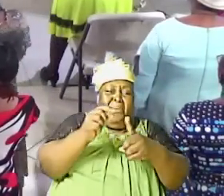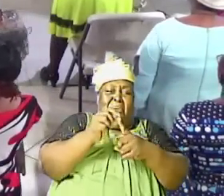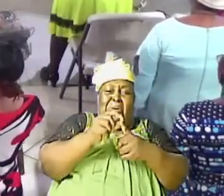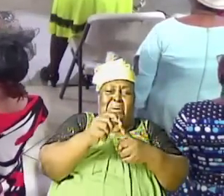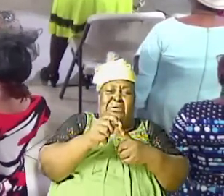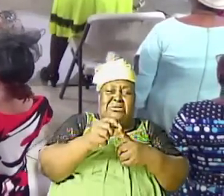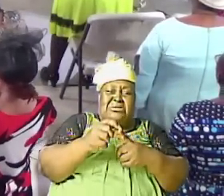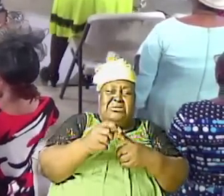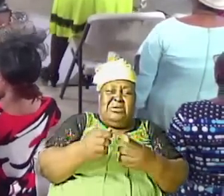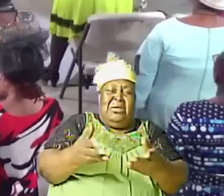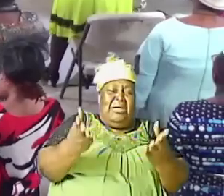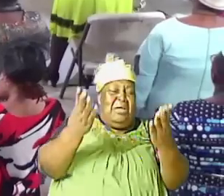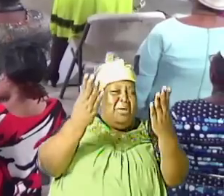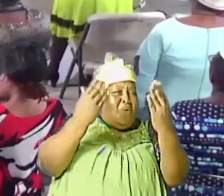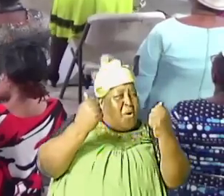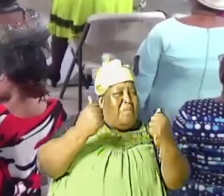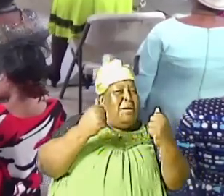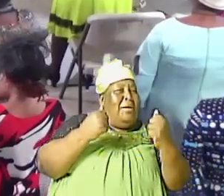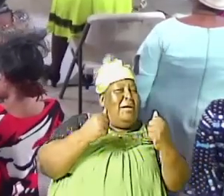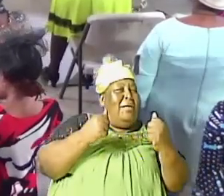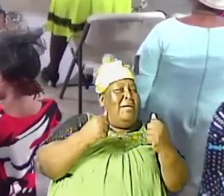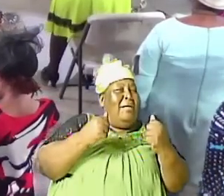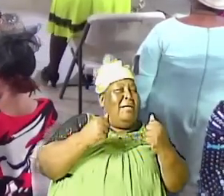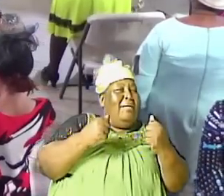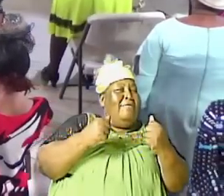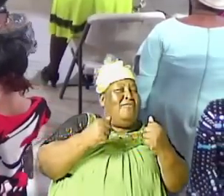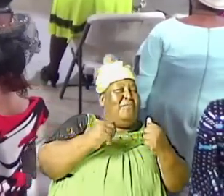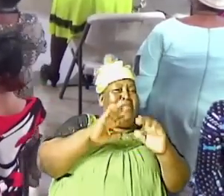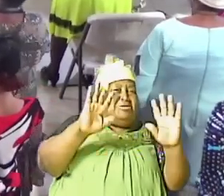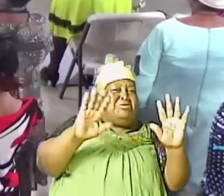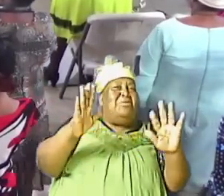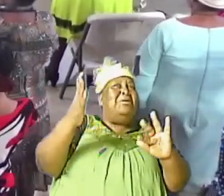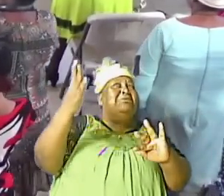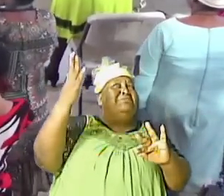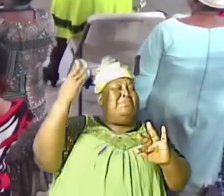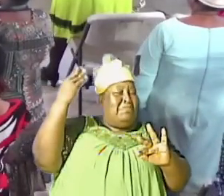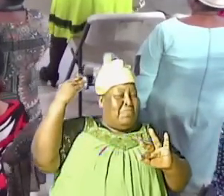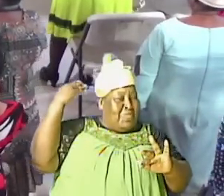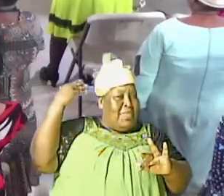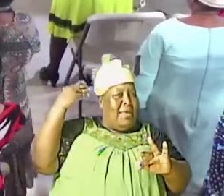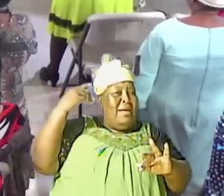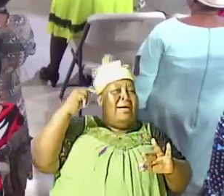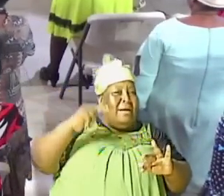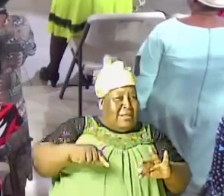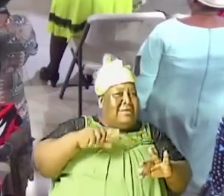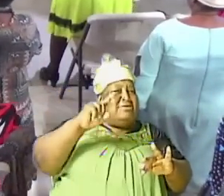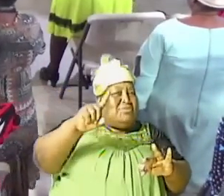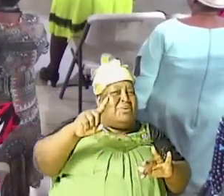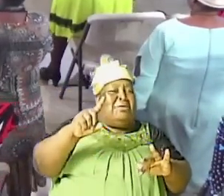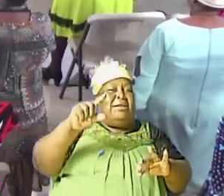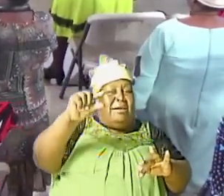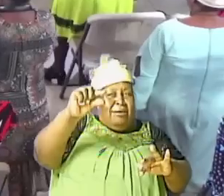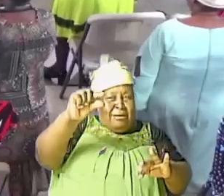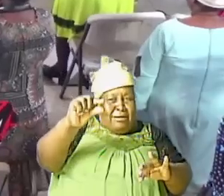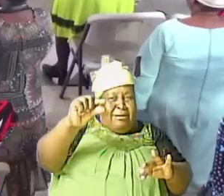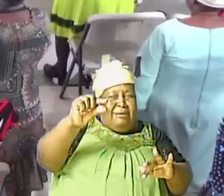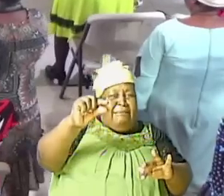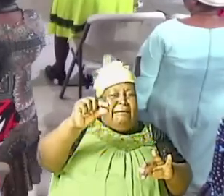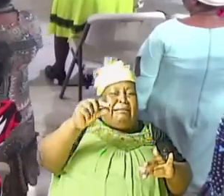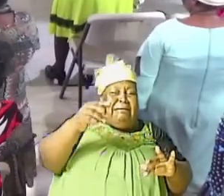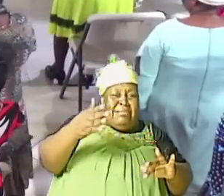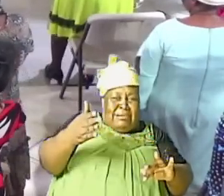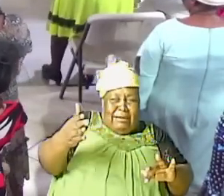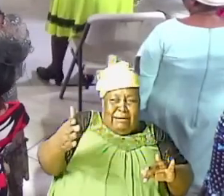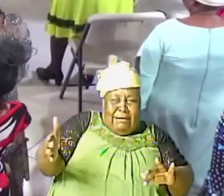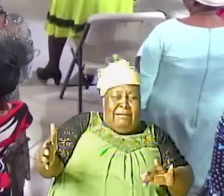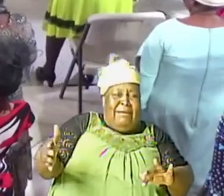past Sundays. And this was one that I didn't even imagine. The little pebble. Pebble is the